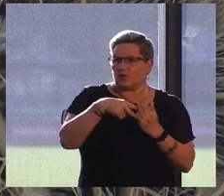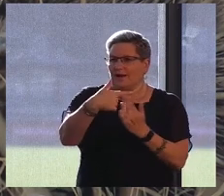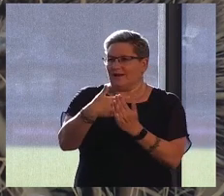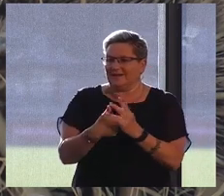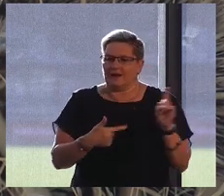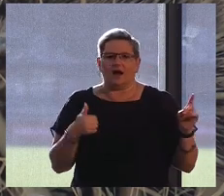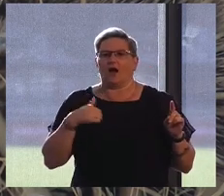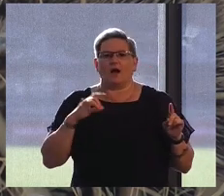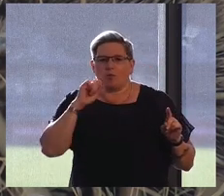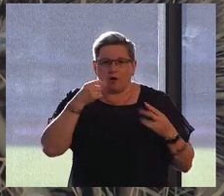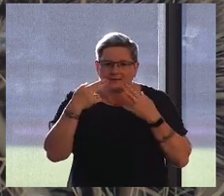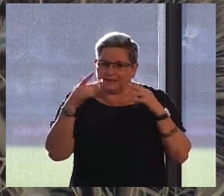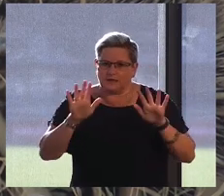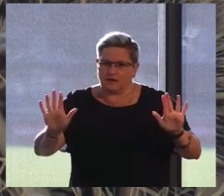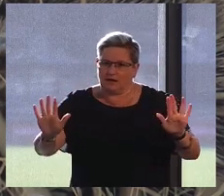going to start singing either.